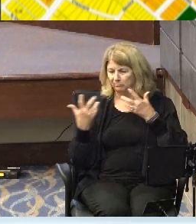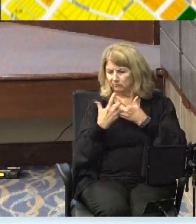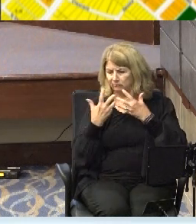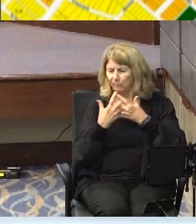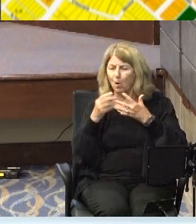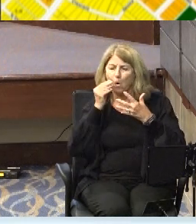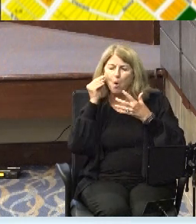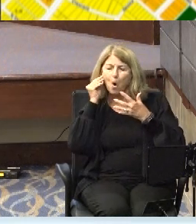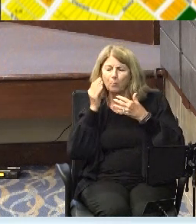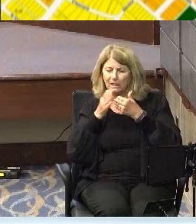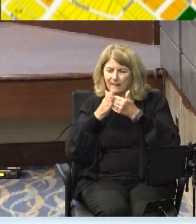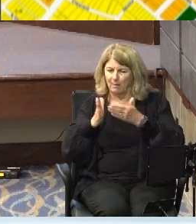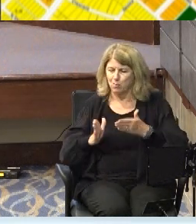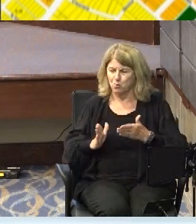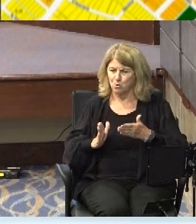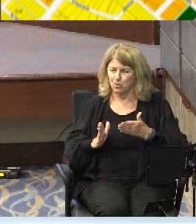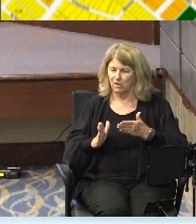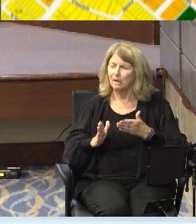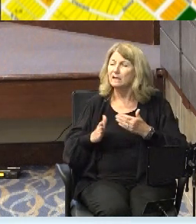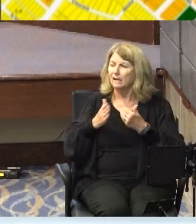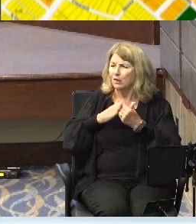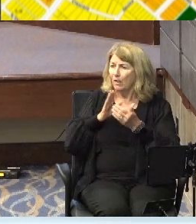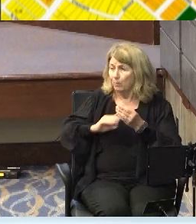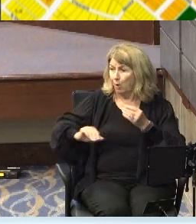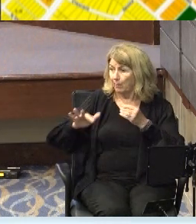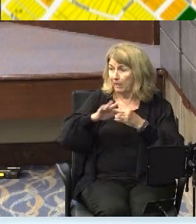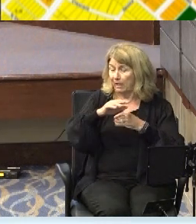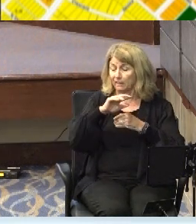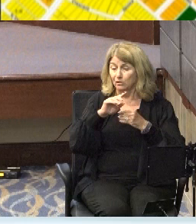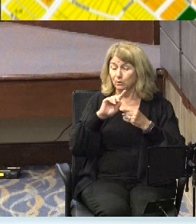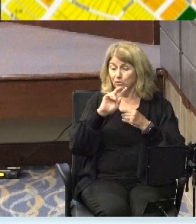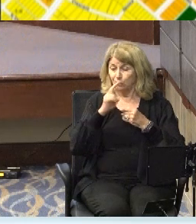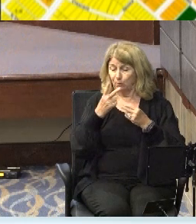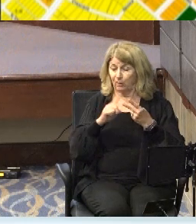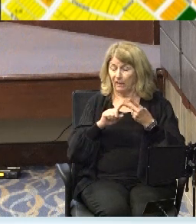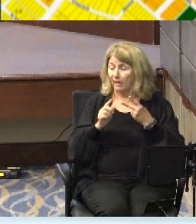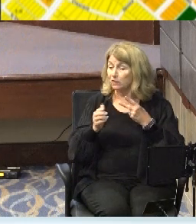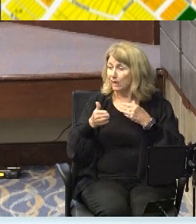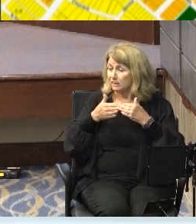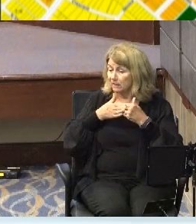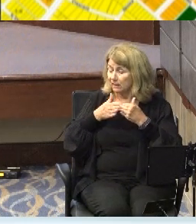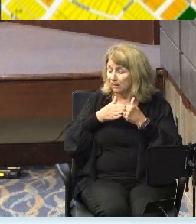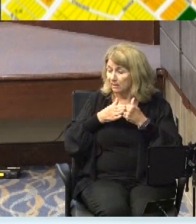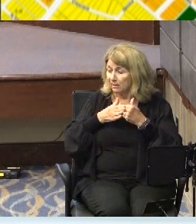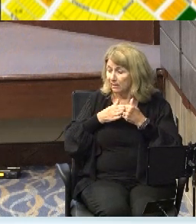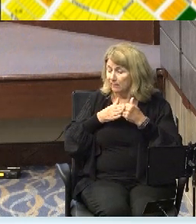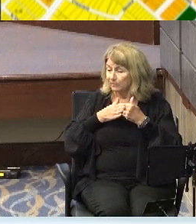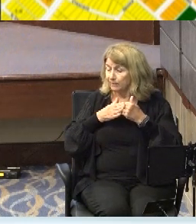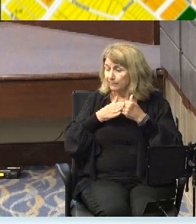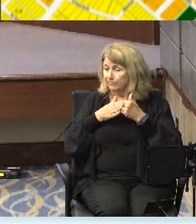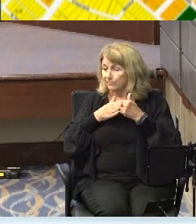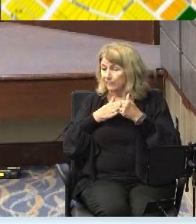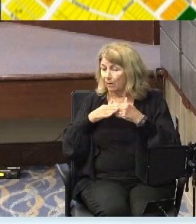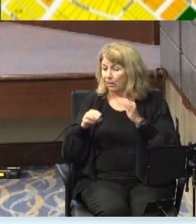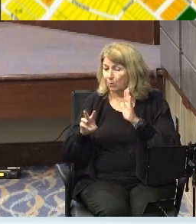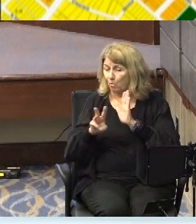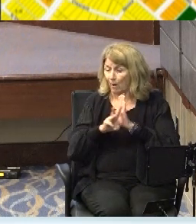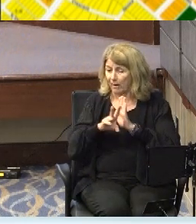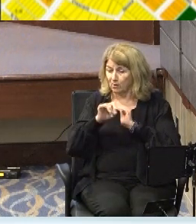neighborhood near the subject property. And two, the adjacent mixed-use flex land use designation has frontage on Waco Drive, which is